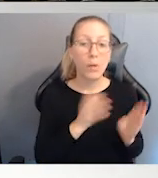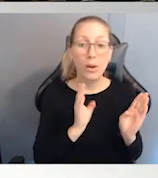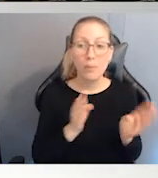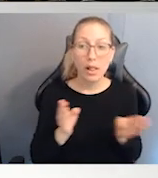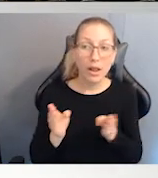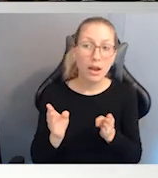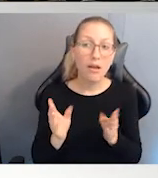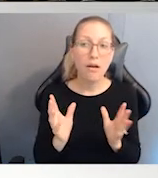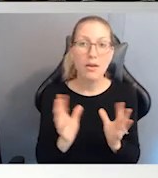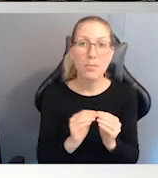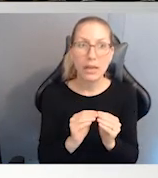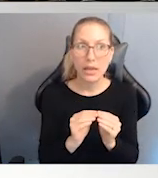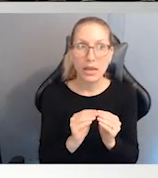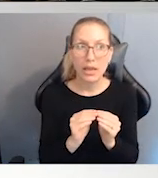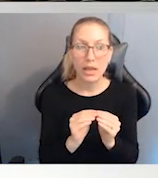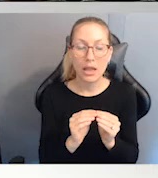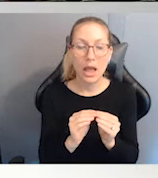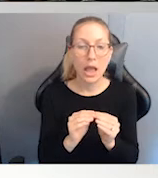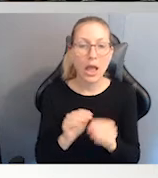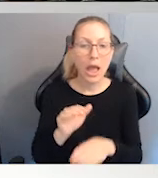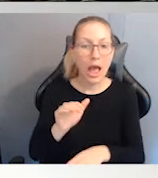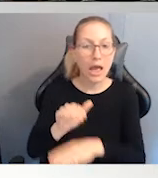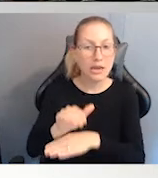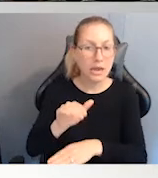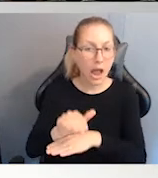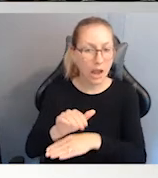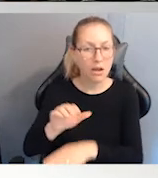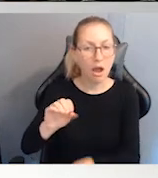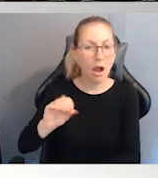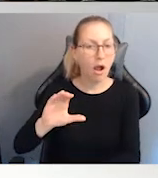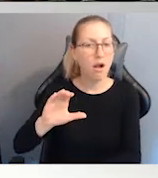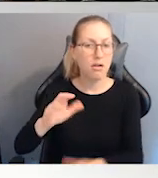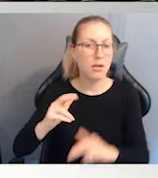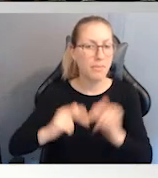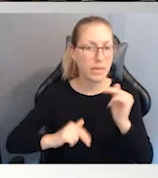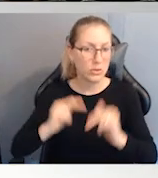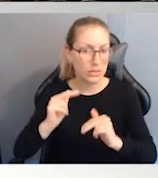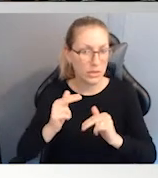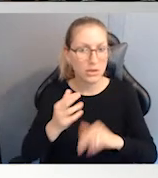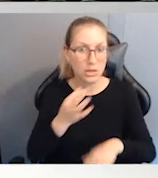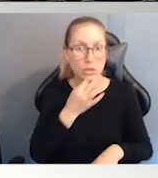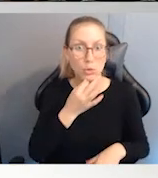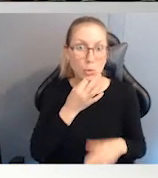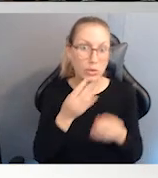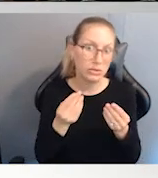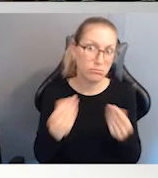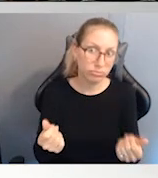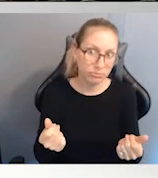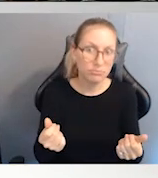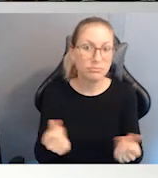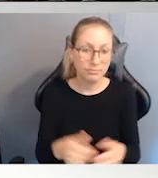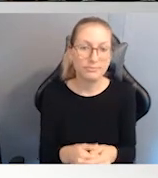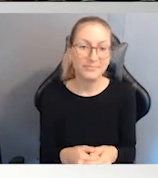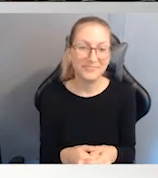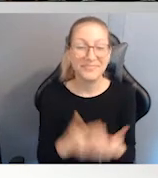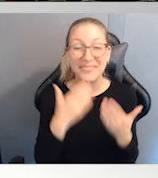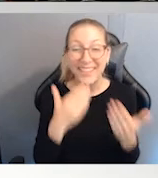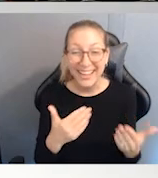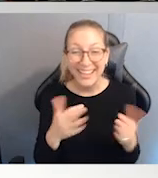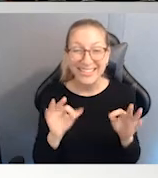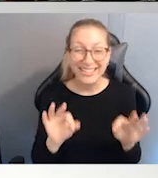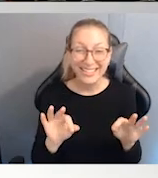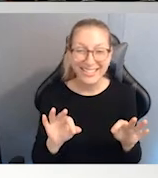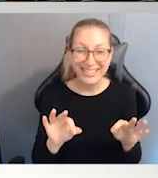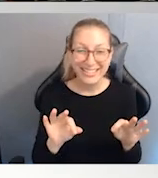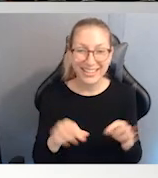meeting at night at the ARC building as soon as this ends. Thank you.